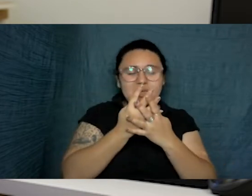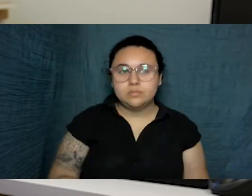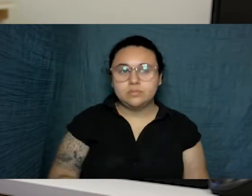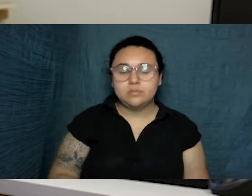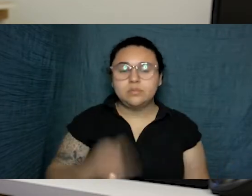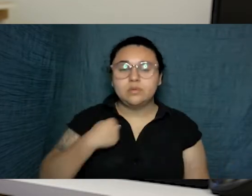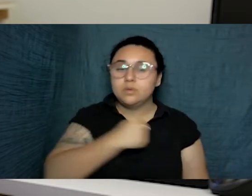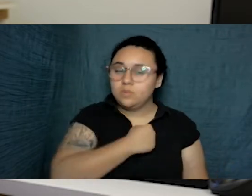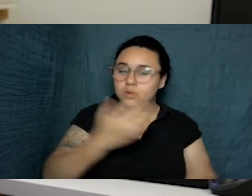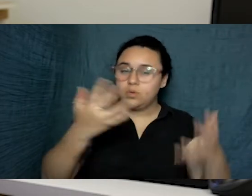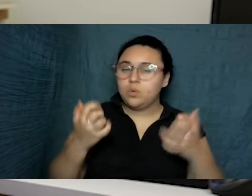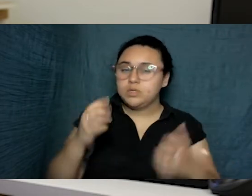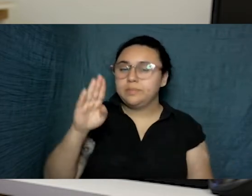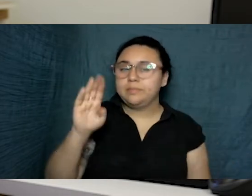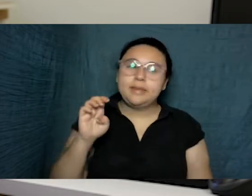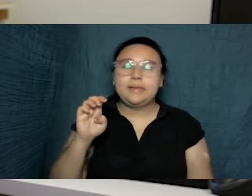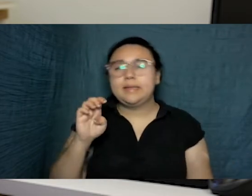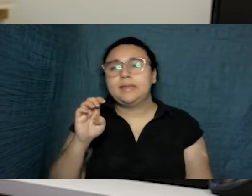to basically be